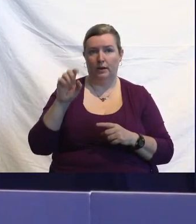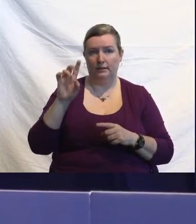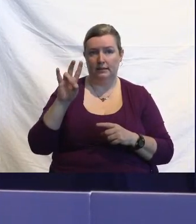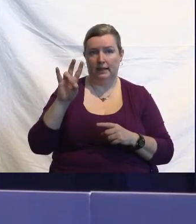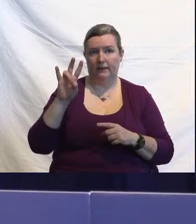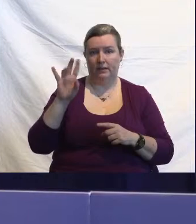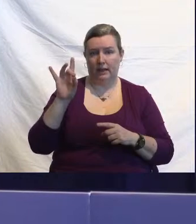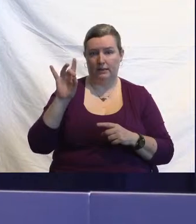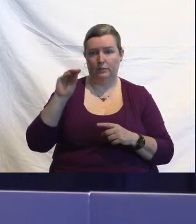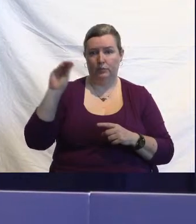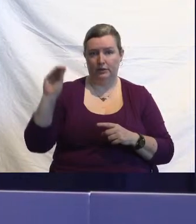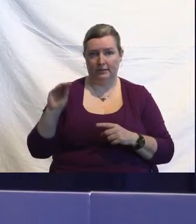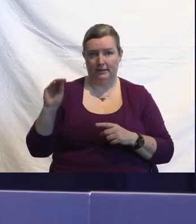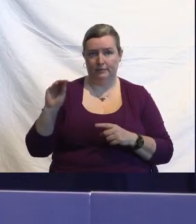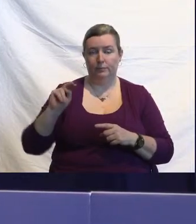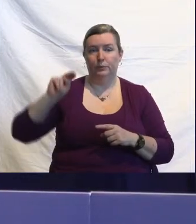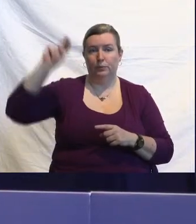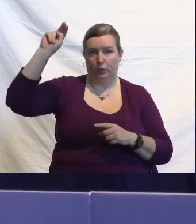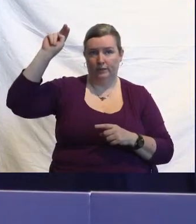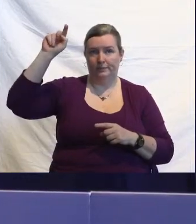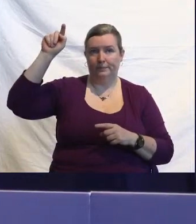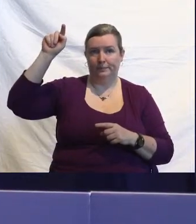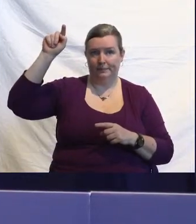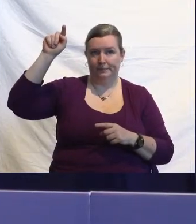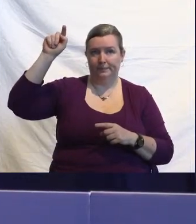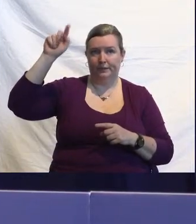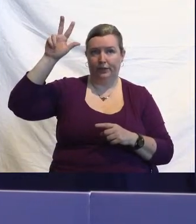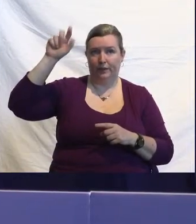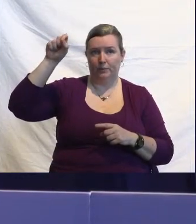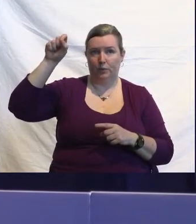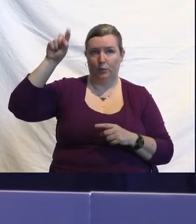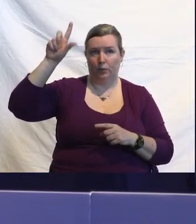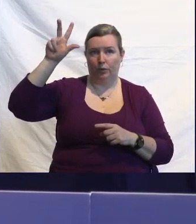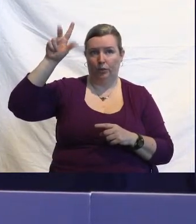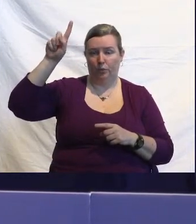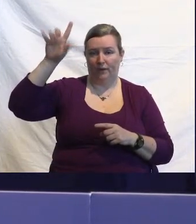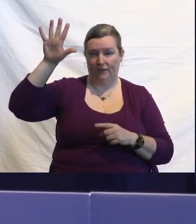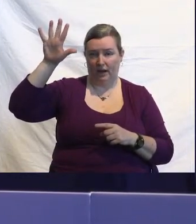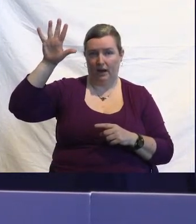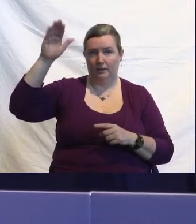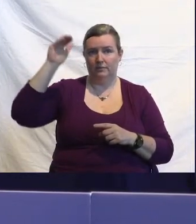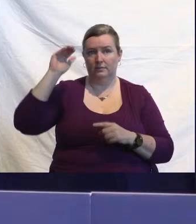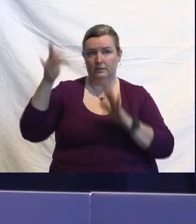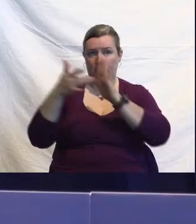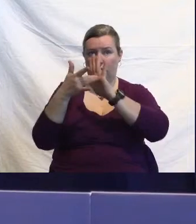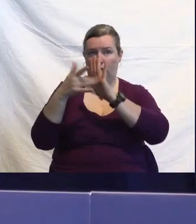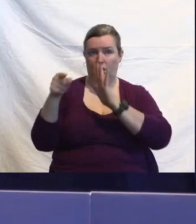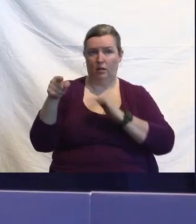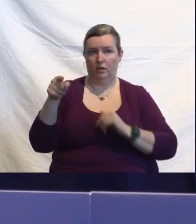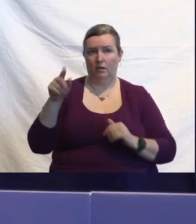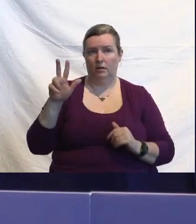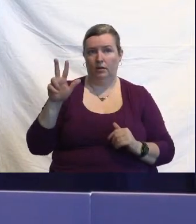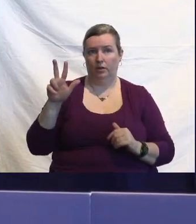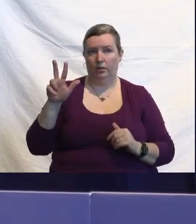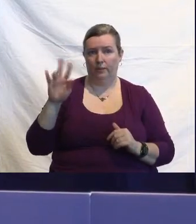3.78%. The northern part of the state reports 3.15%, the central part of the state